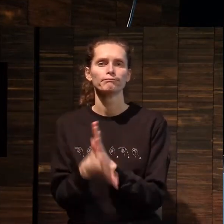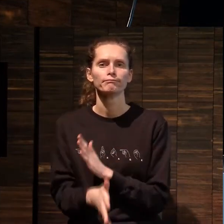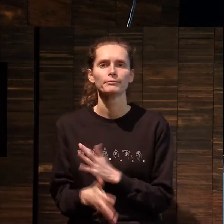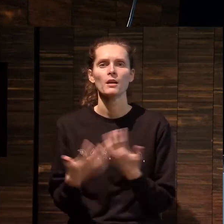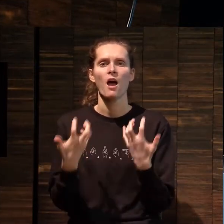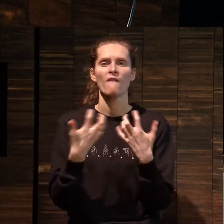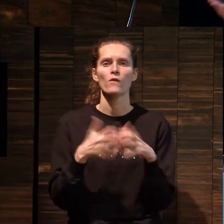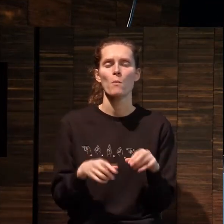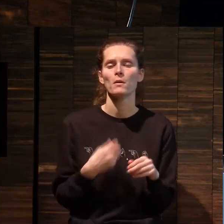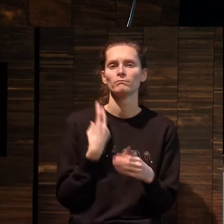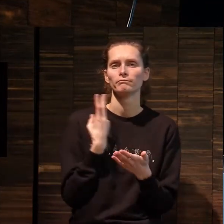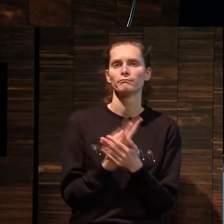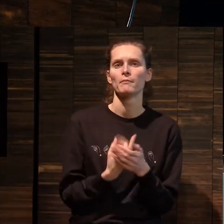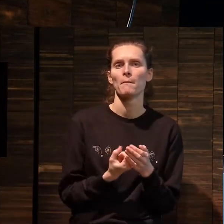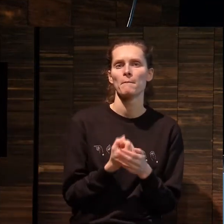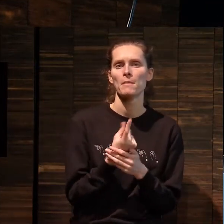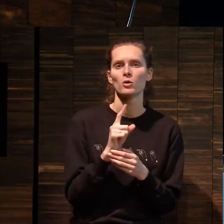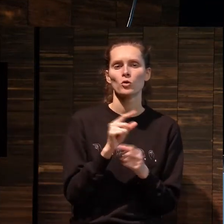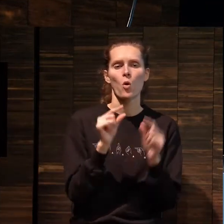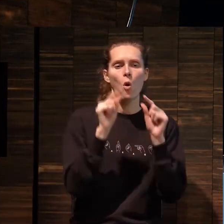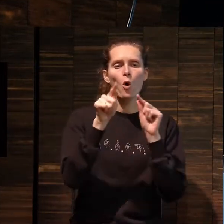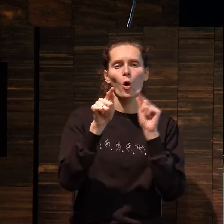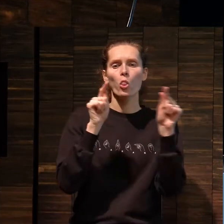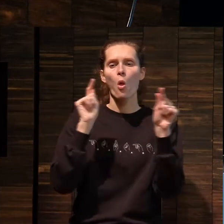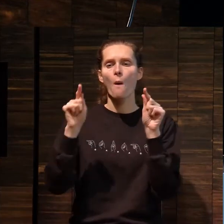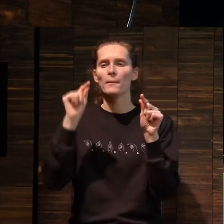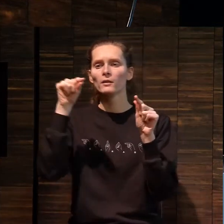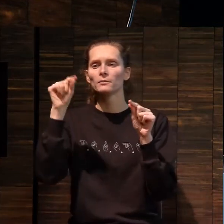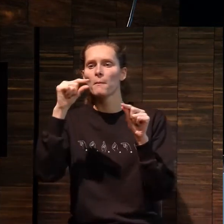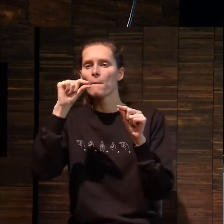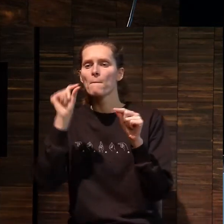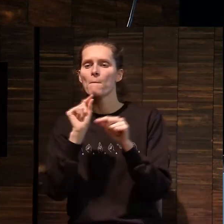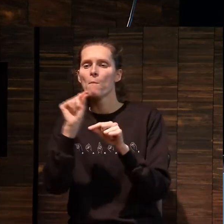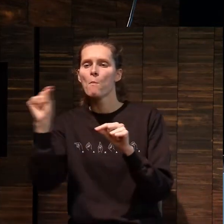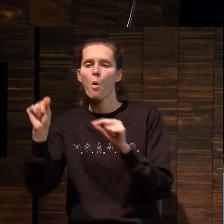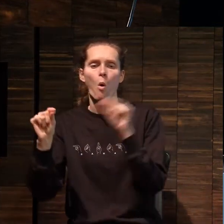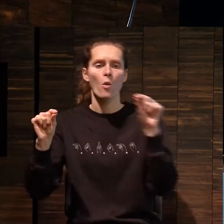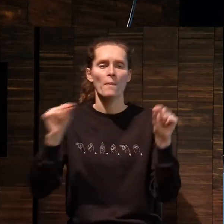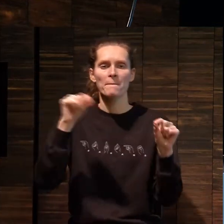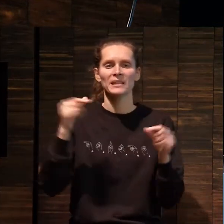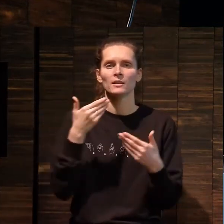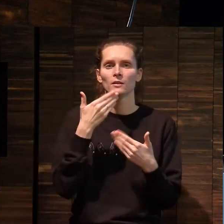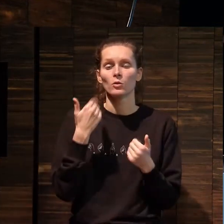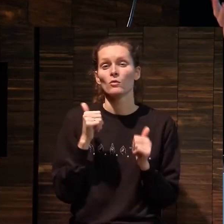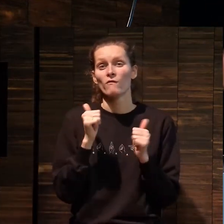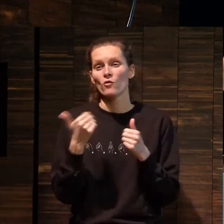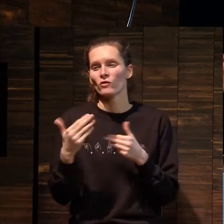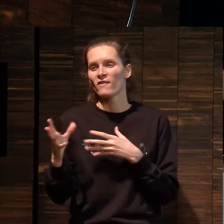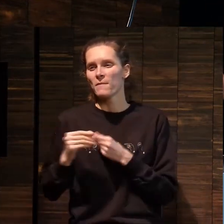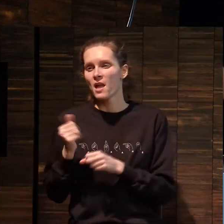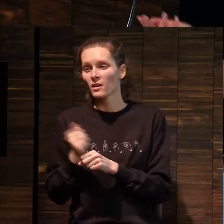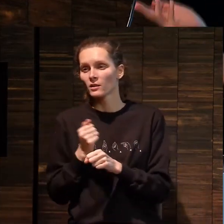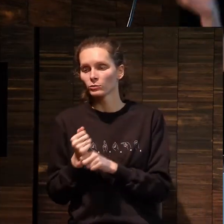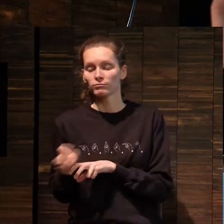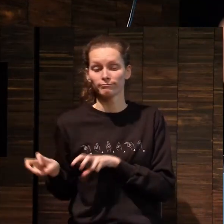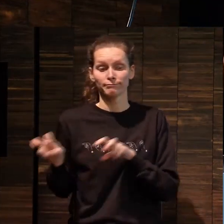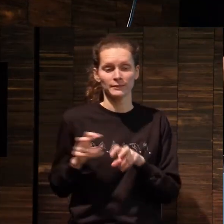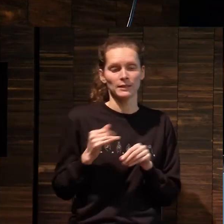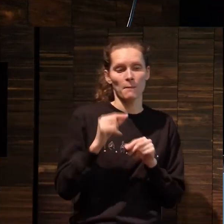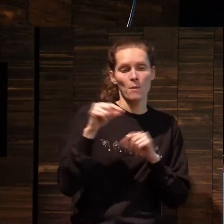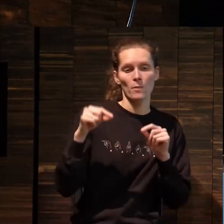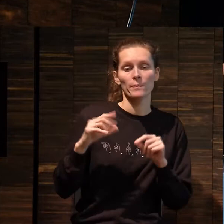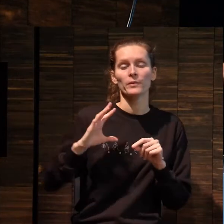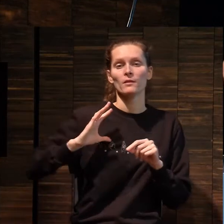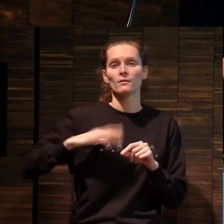these guidelines on ReadyMark, went through the autonomous testing.